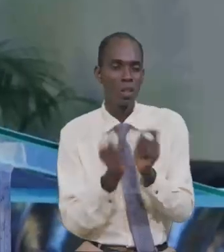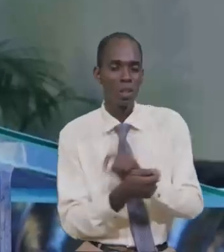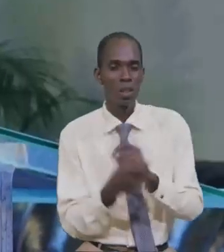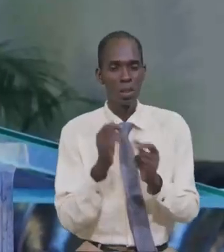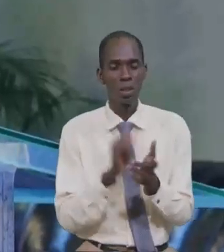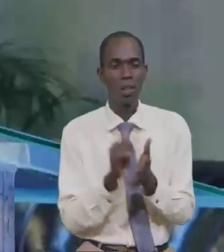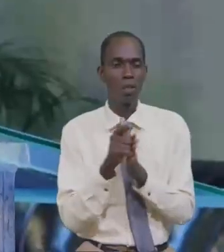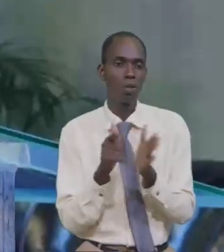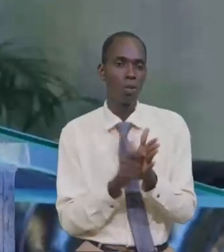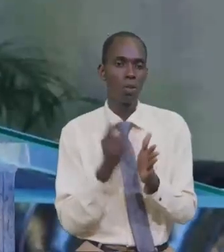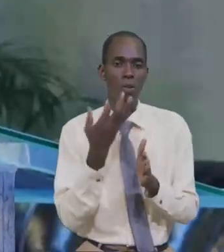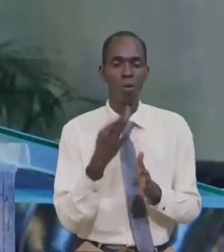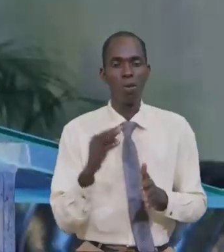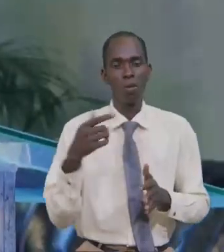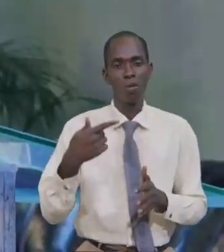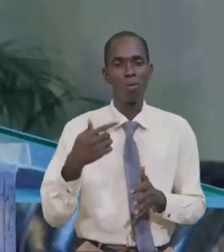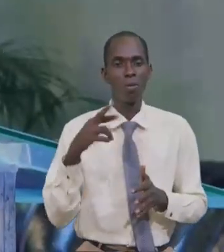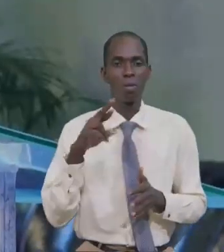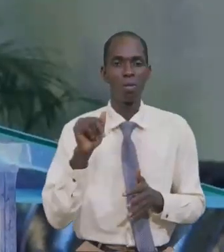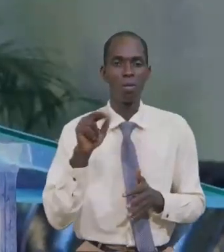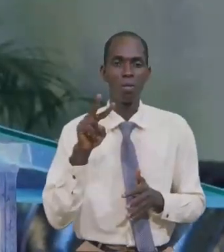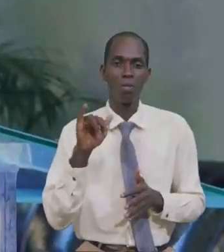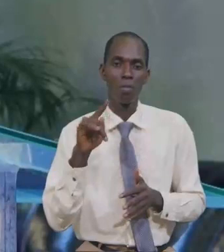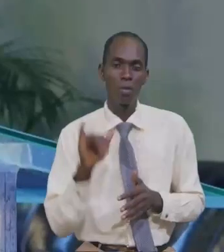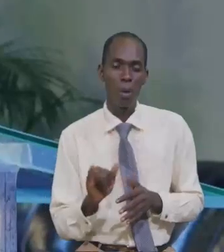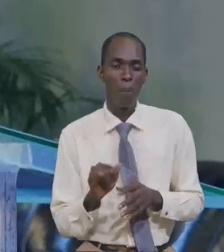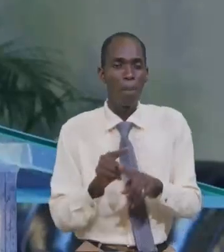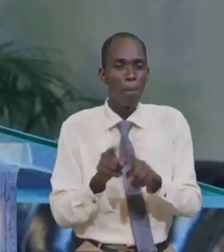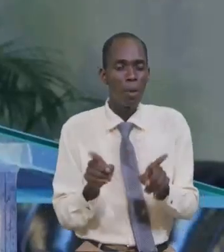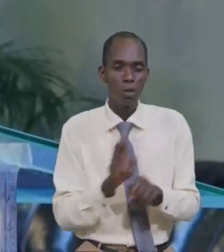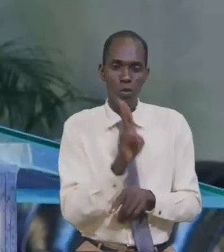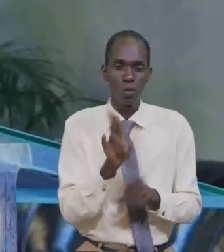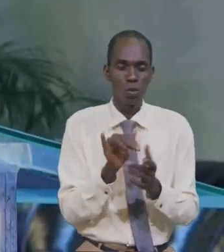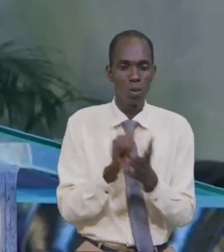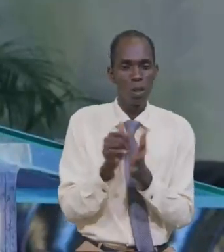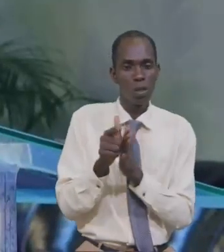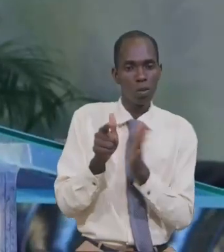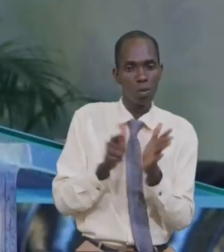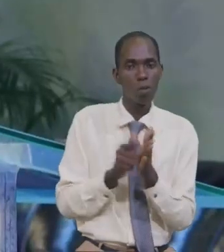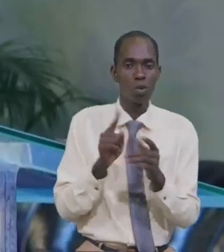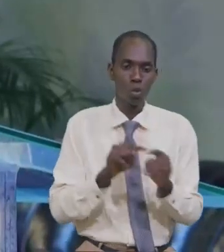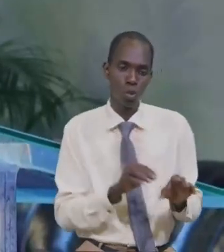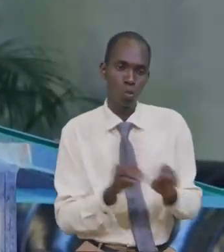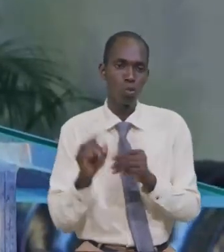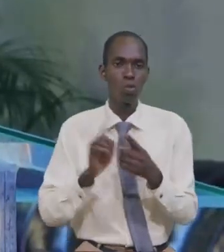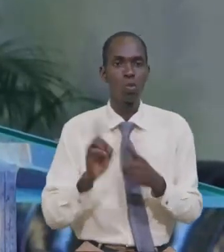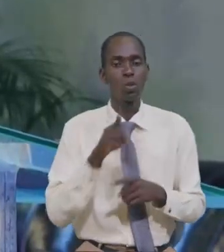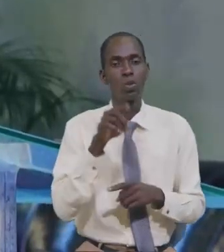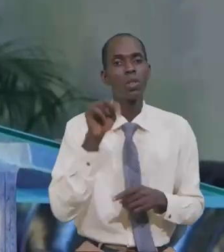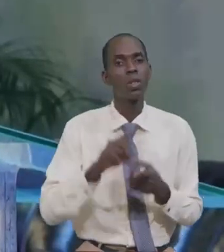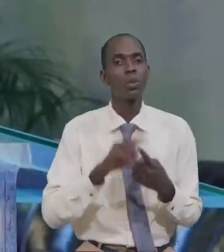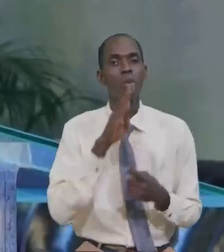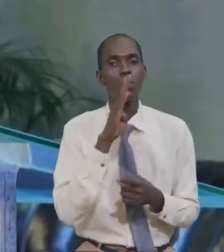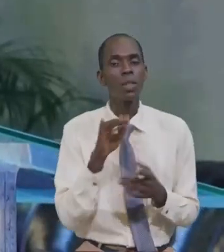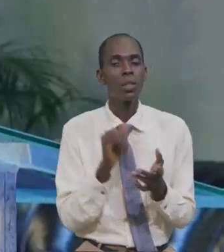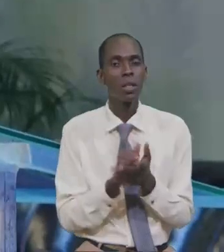you ought to be. That's what scientists do. They know the law of gravity is there. And then they make the car, and the